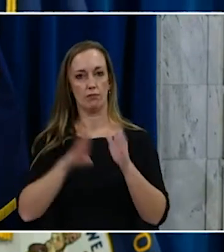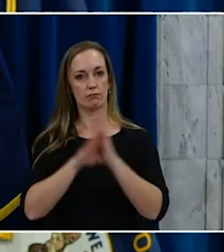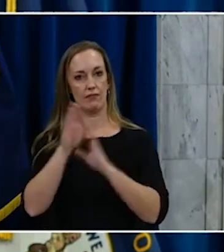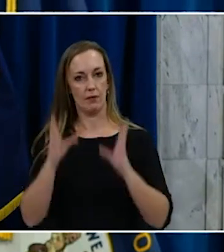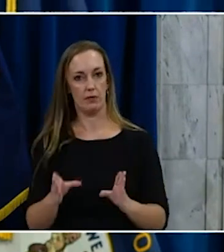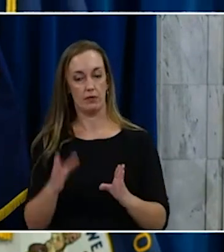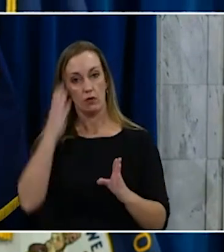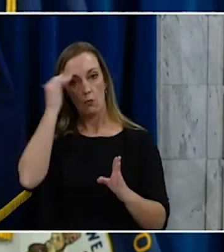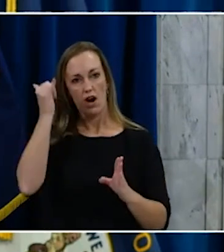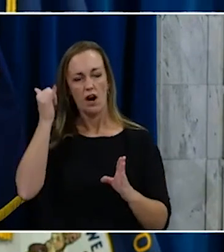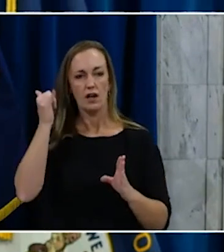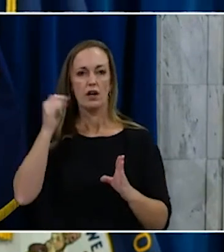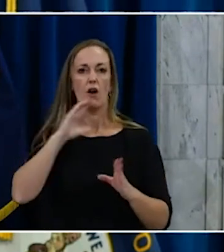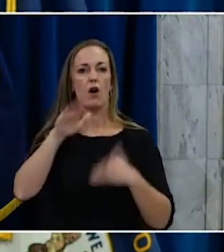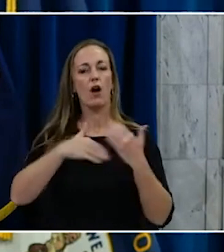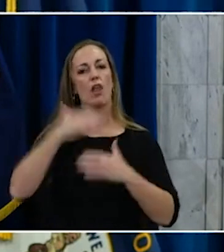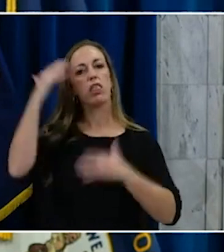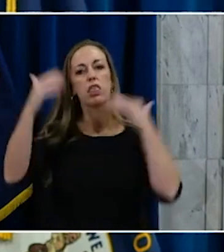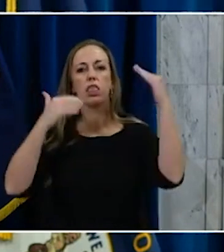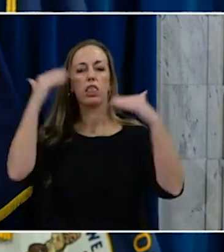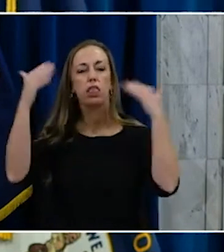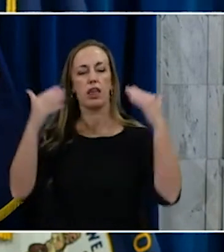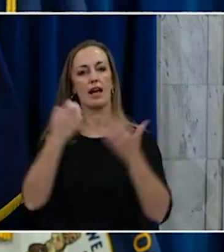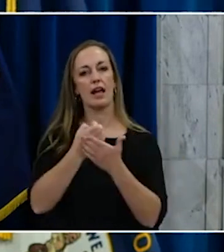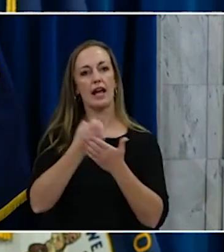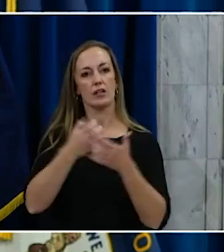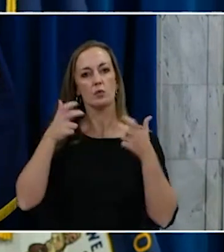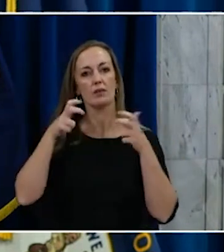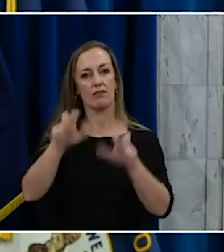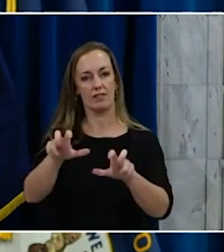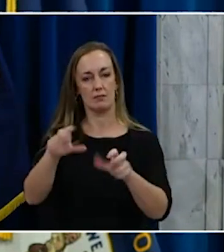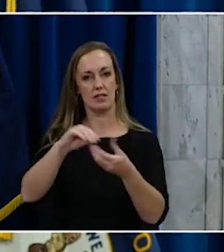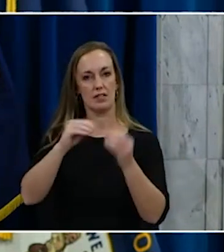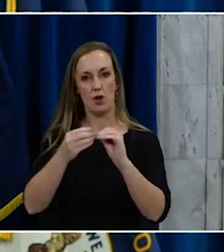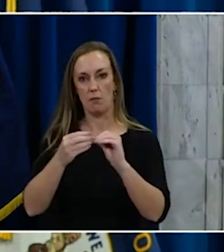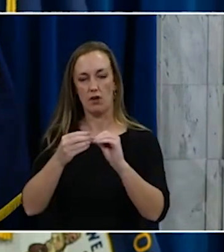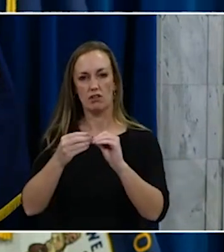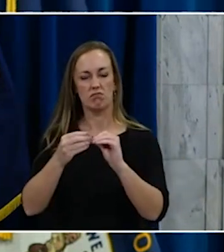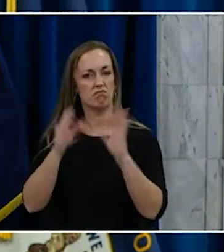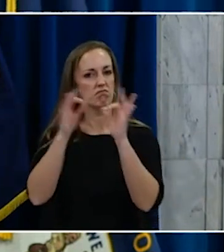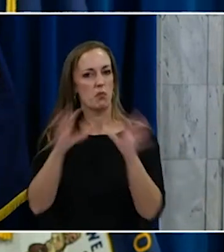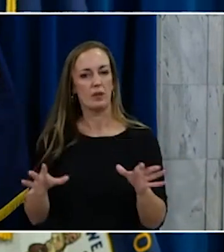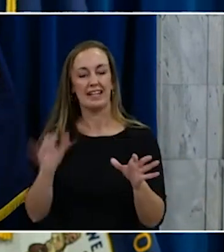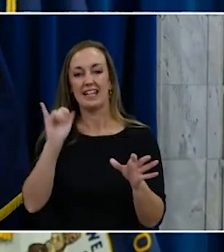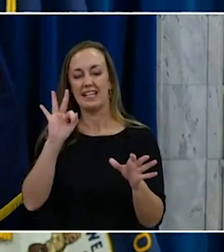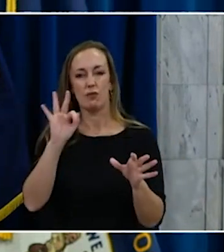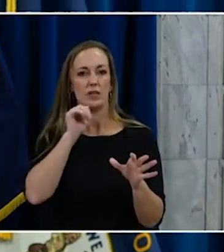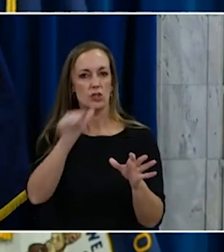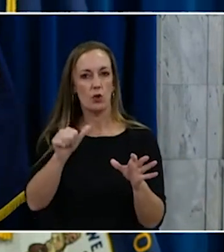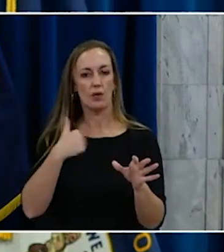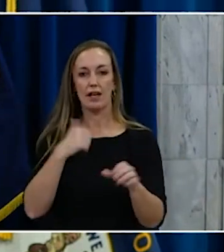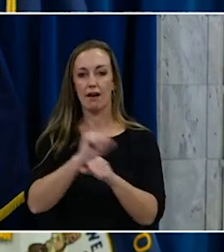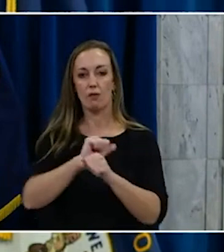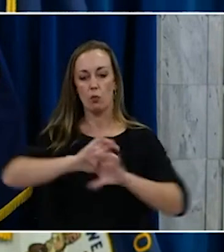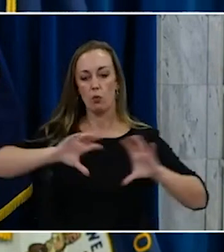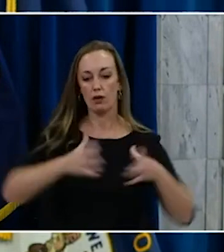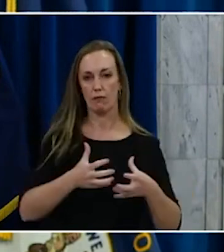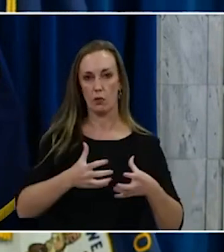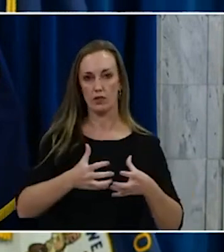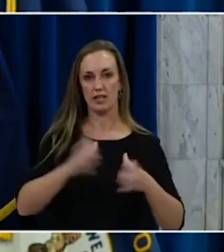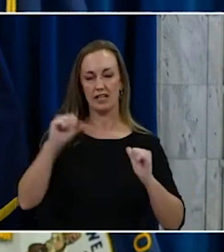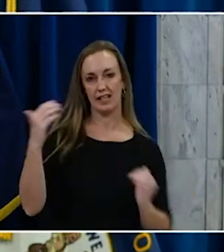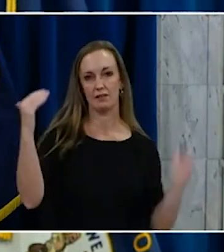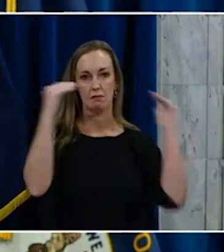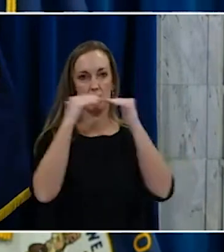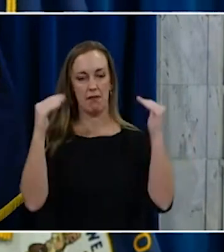the lofty economic investment numbers that we tout don't matter if we don't have a workforce that matches